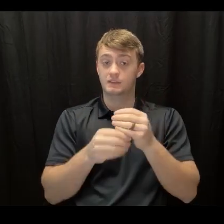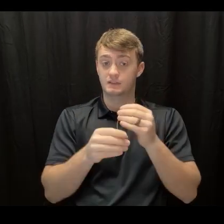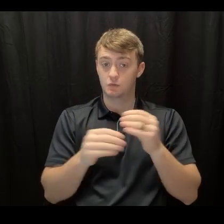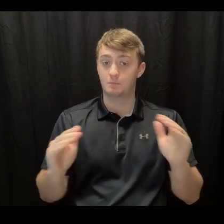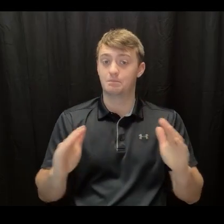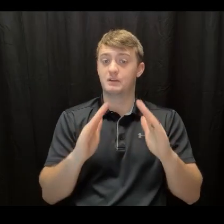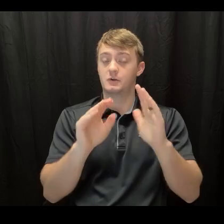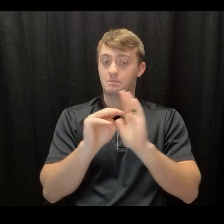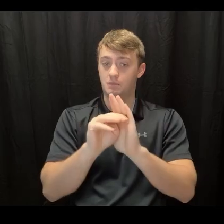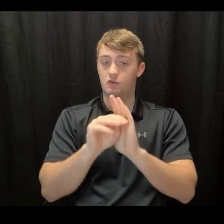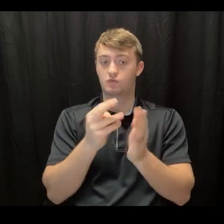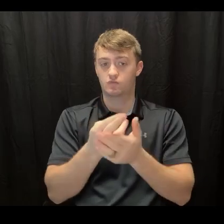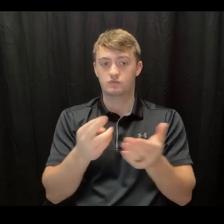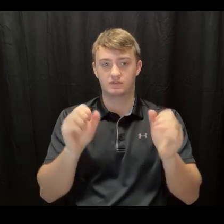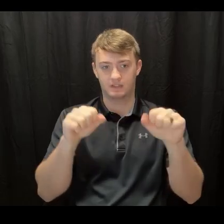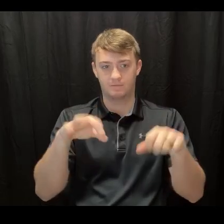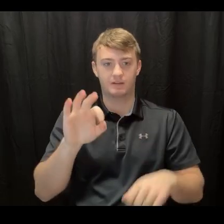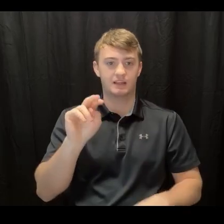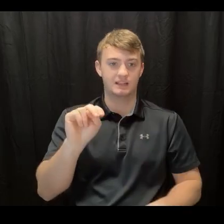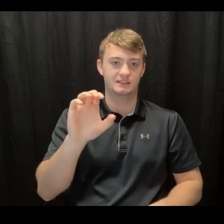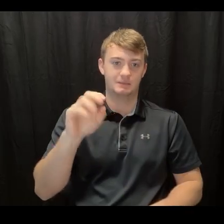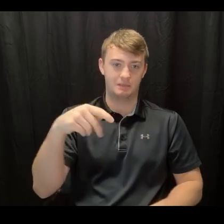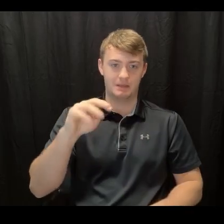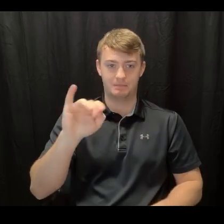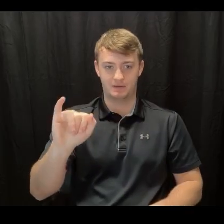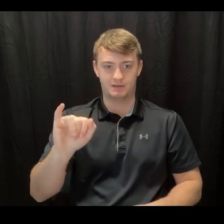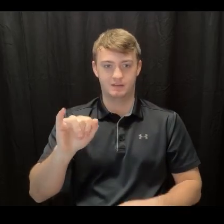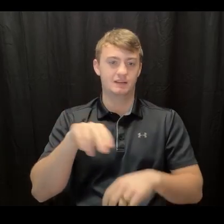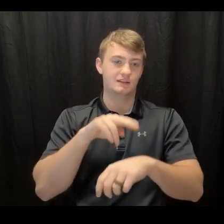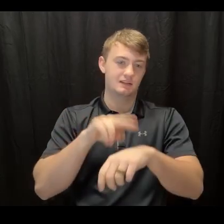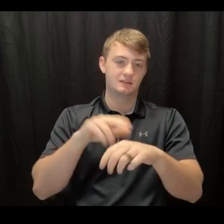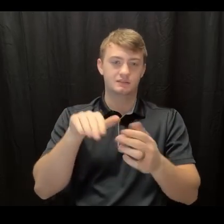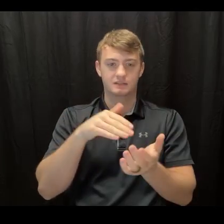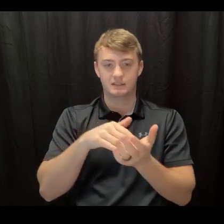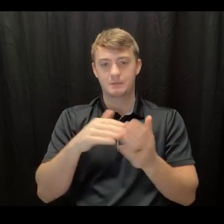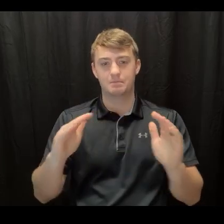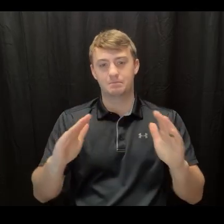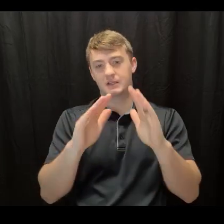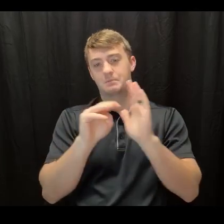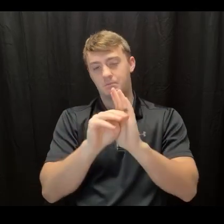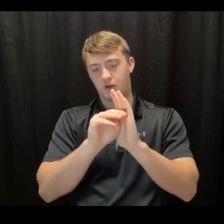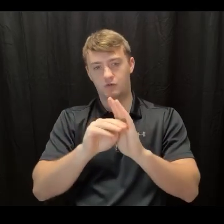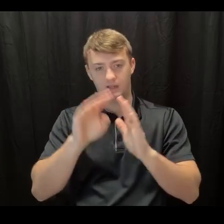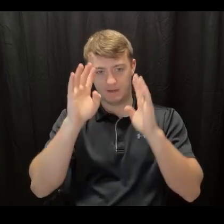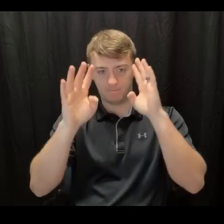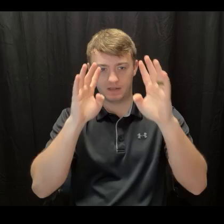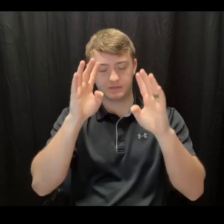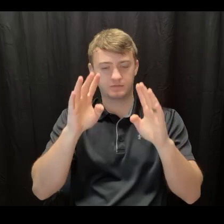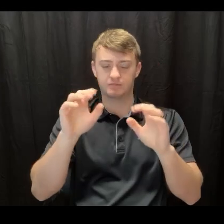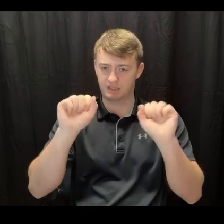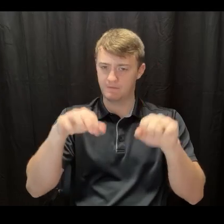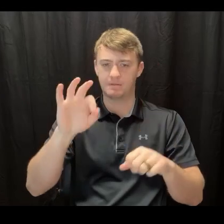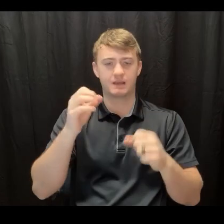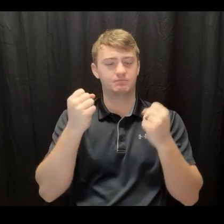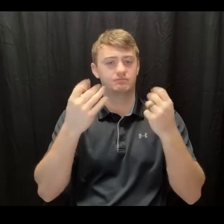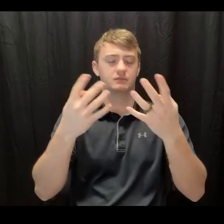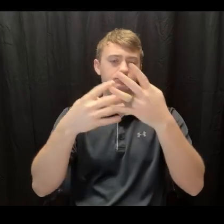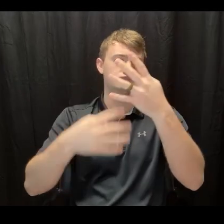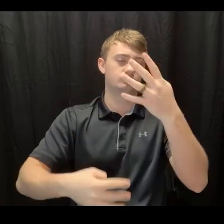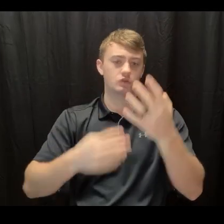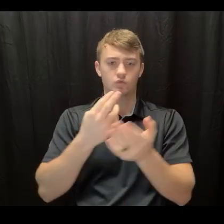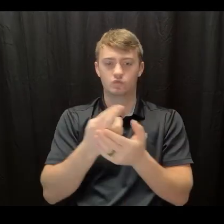Additional pyramid model resources can be found at NCPMI, that National Center for Pyramid Model Innovations. There you'll find so many